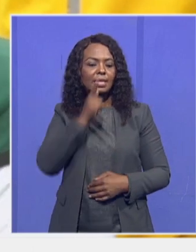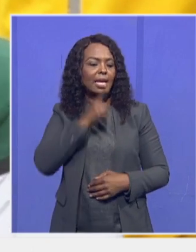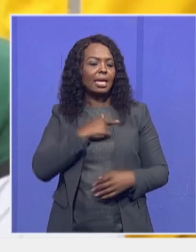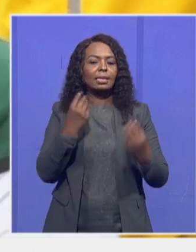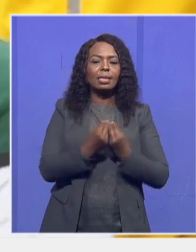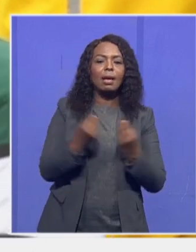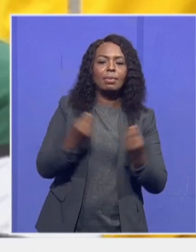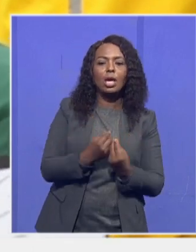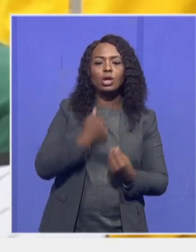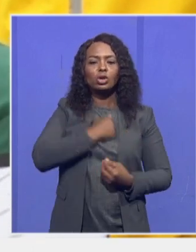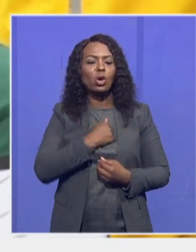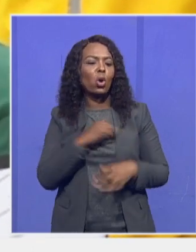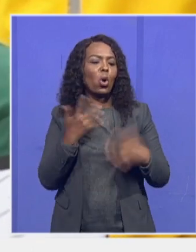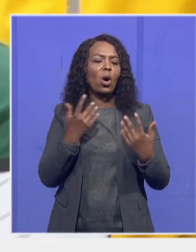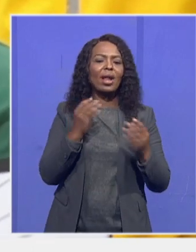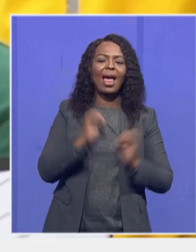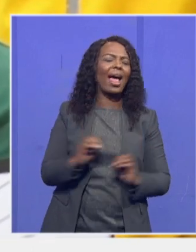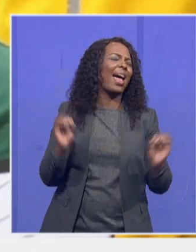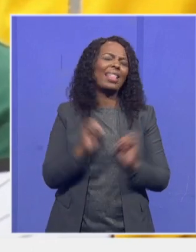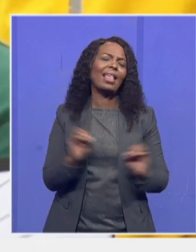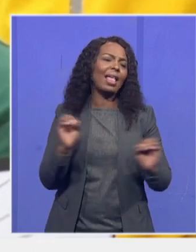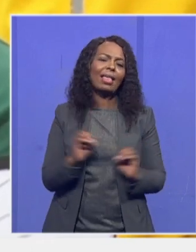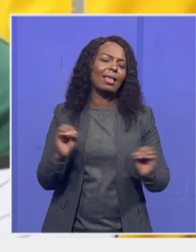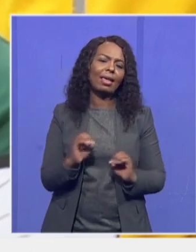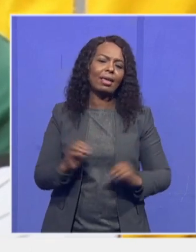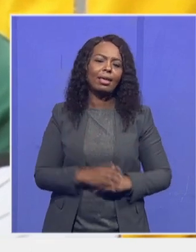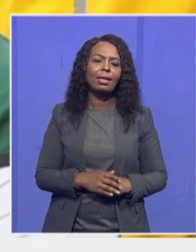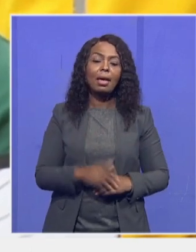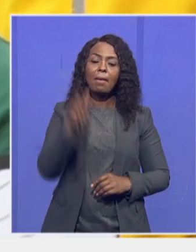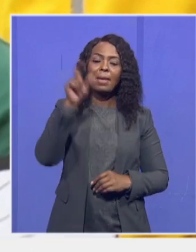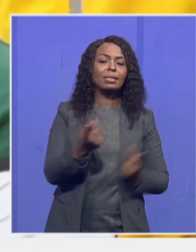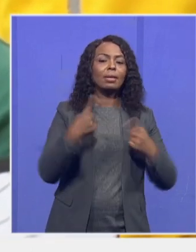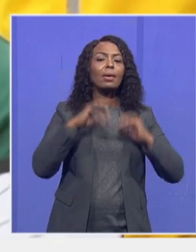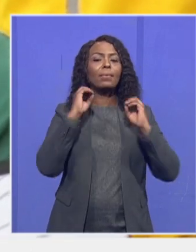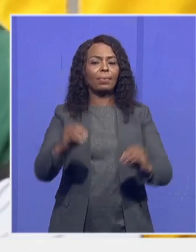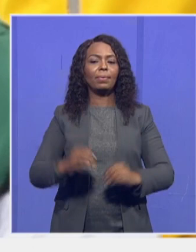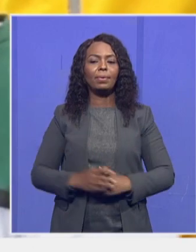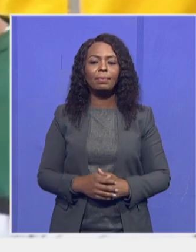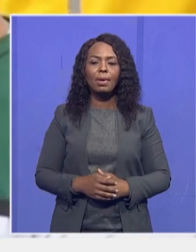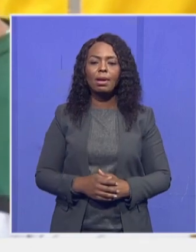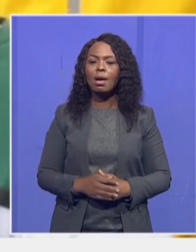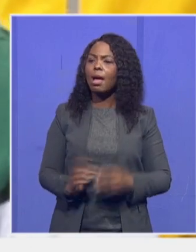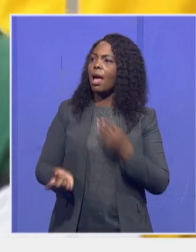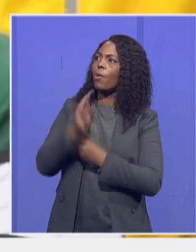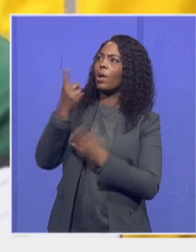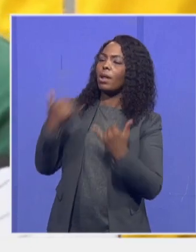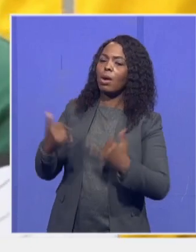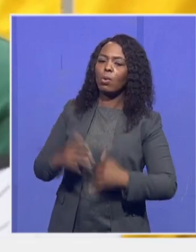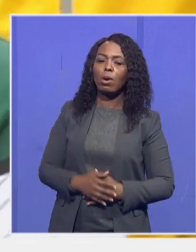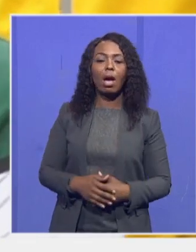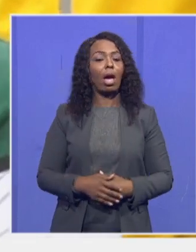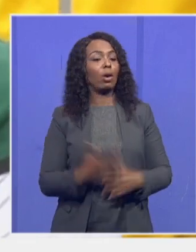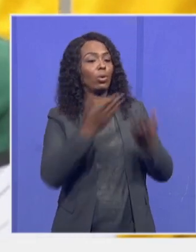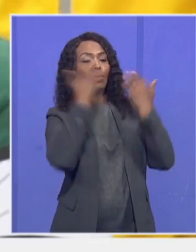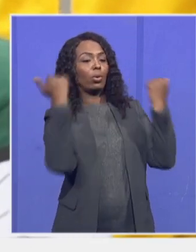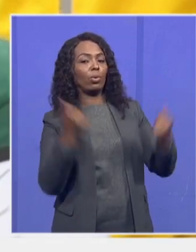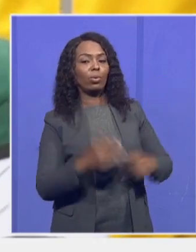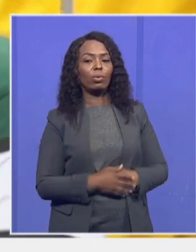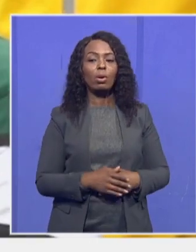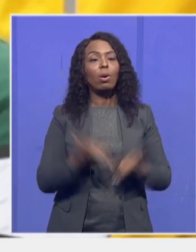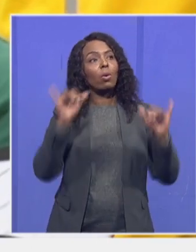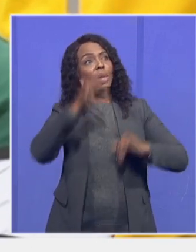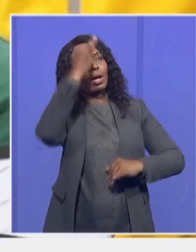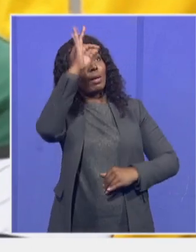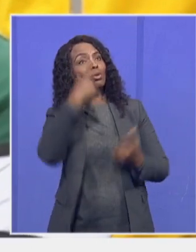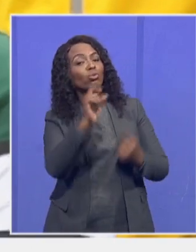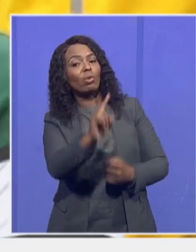sorry for anything else. Nobody has come to us. So what's going to be happening now? I don't know. I really don't know. We are waiting for government what is going